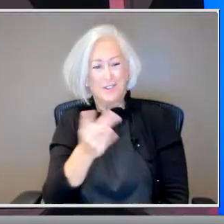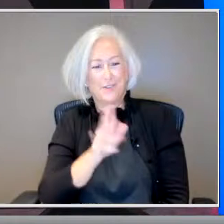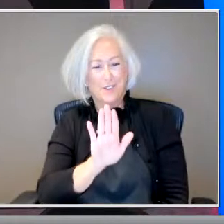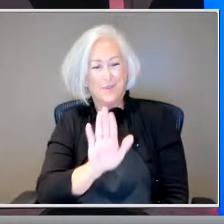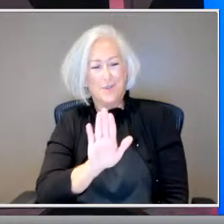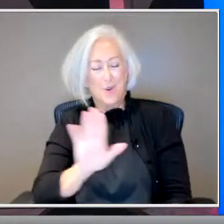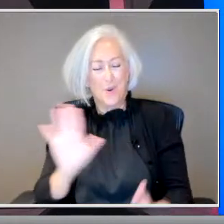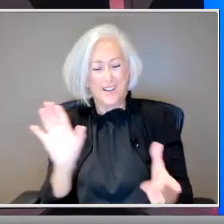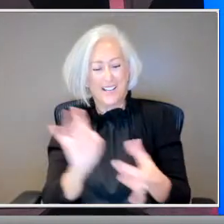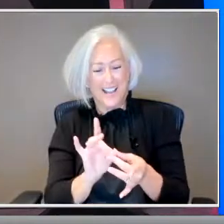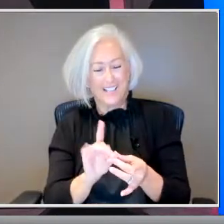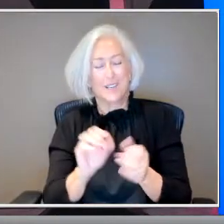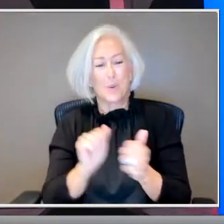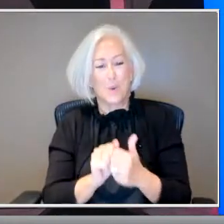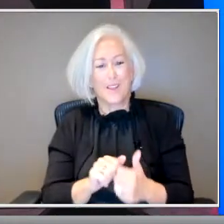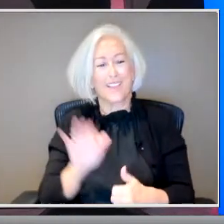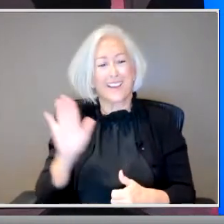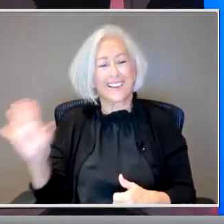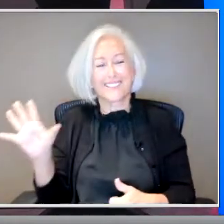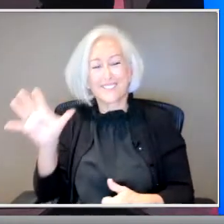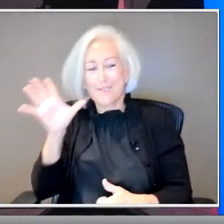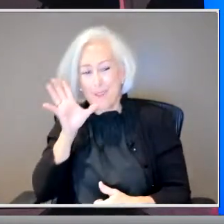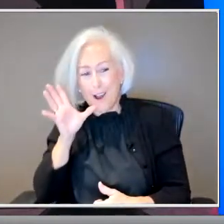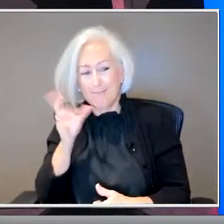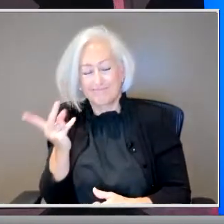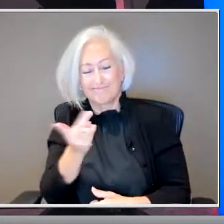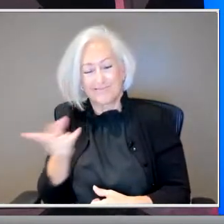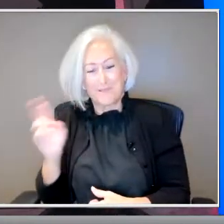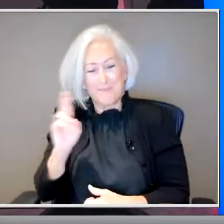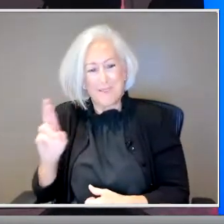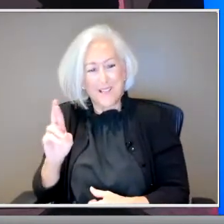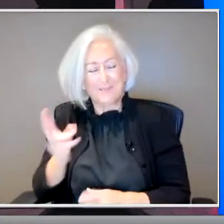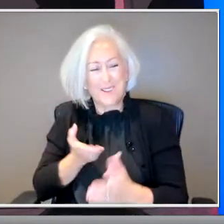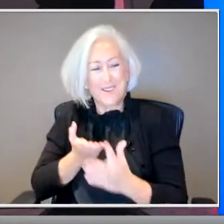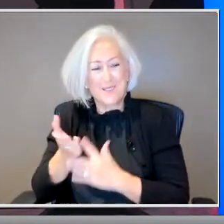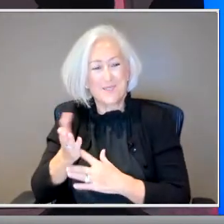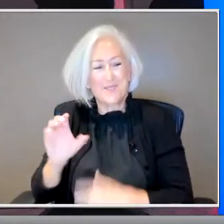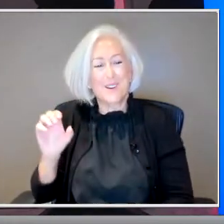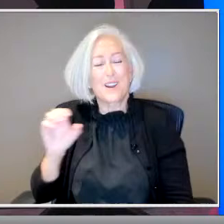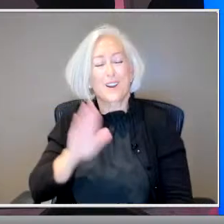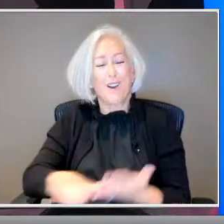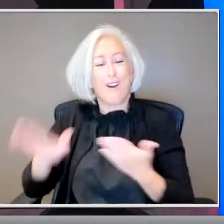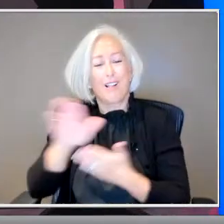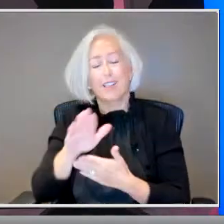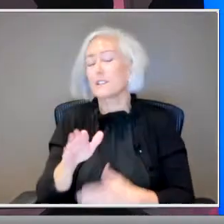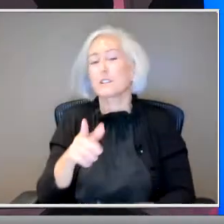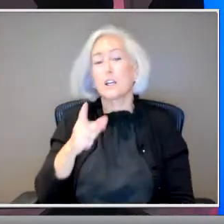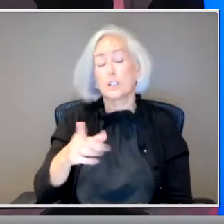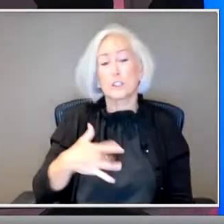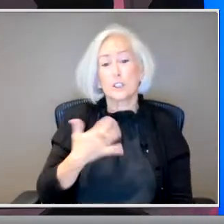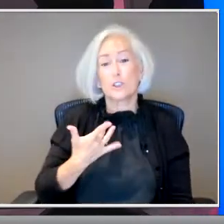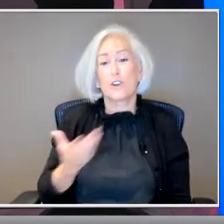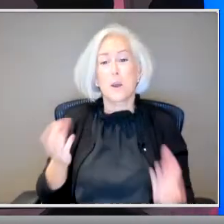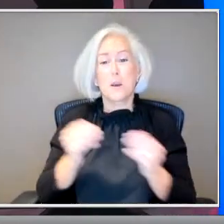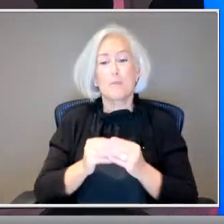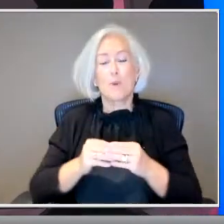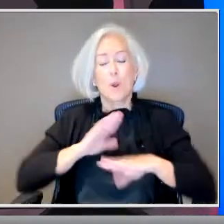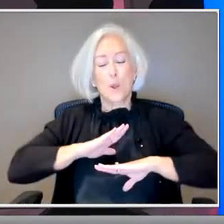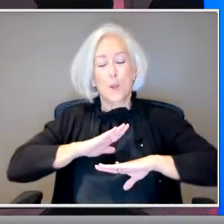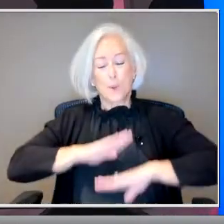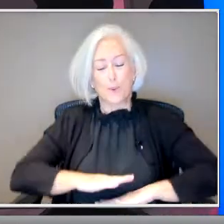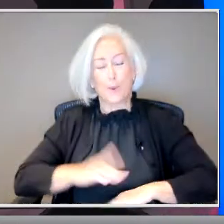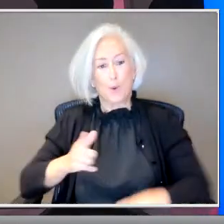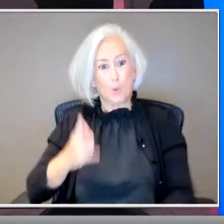who's your bestie from college. You were sorority sisters. Did it ease your mind when you realized that you had this